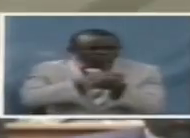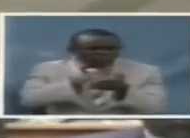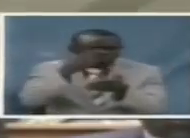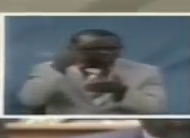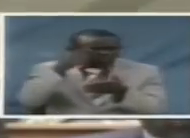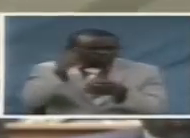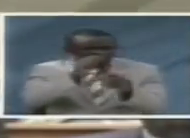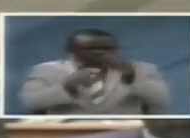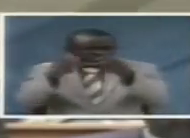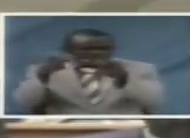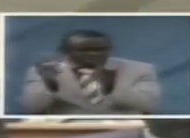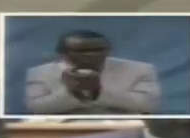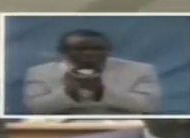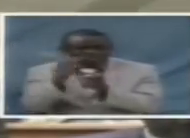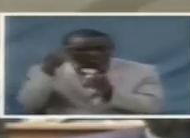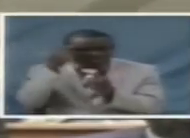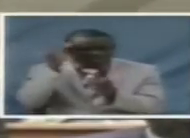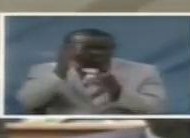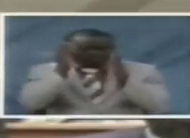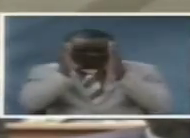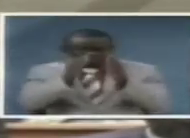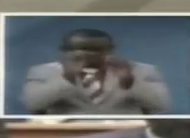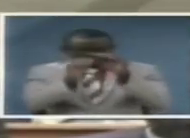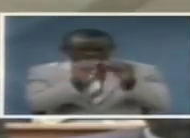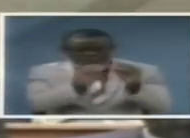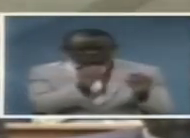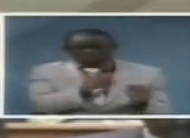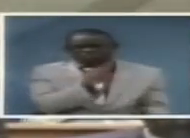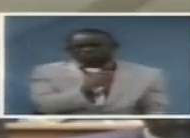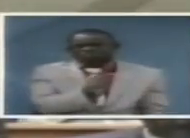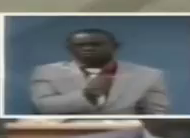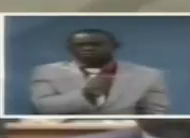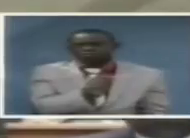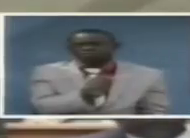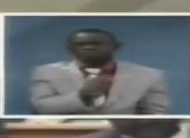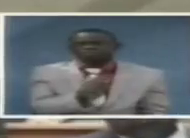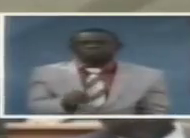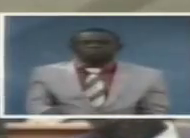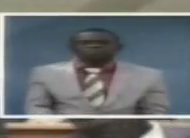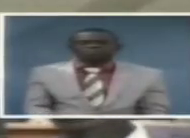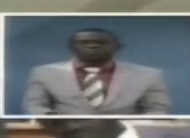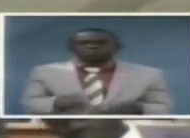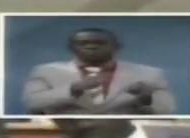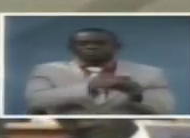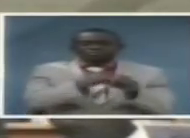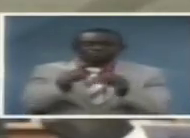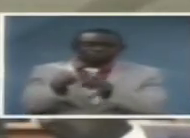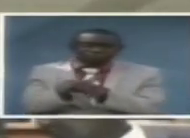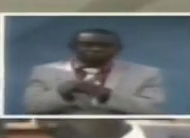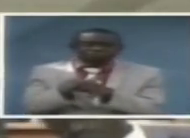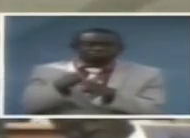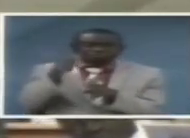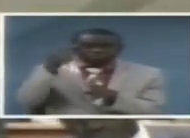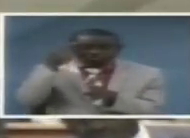destinations. Mr. Speaker, further, government will facilitate the development of